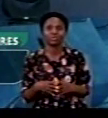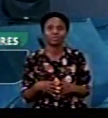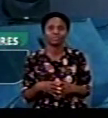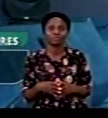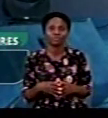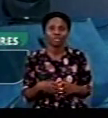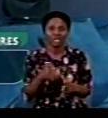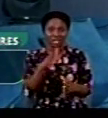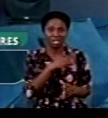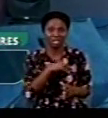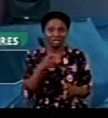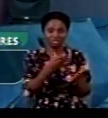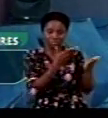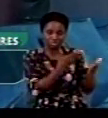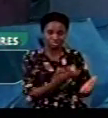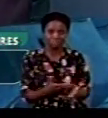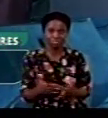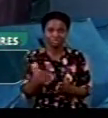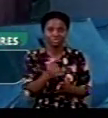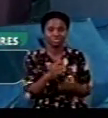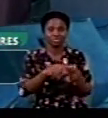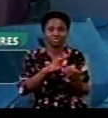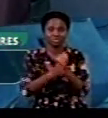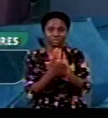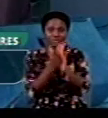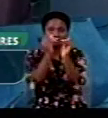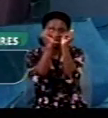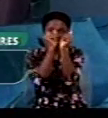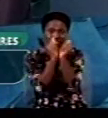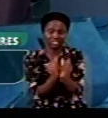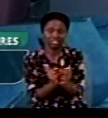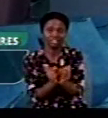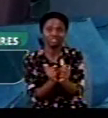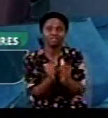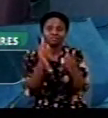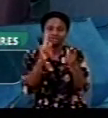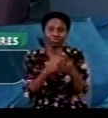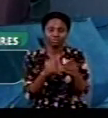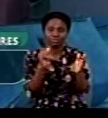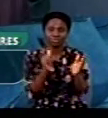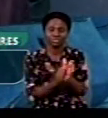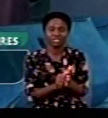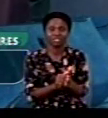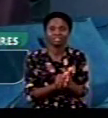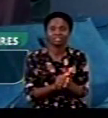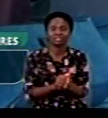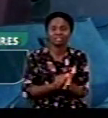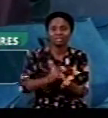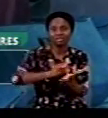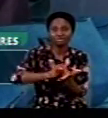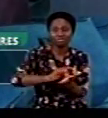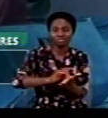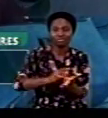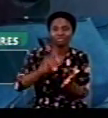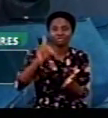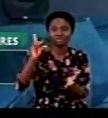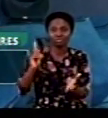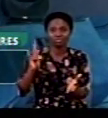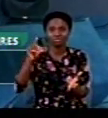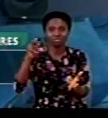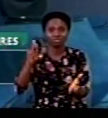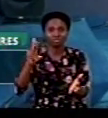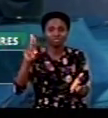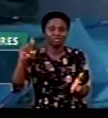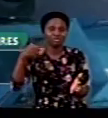you, overpowers you. You confess that, you clean up that, you correct that, and you counter that, and